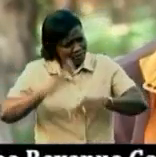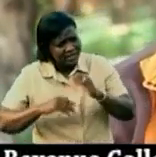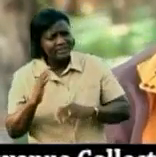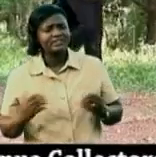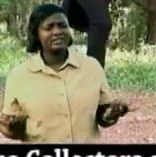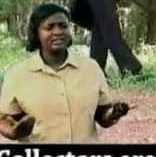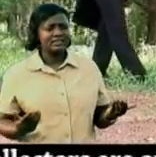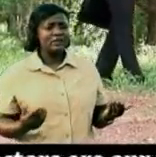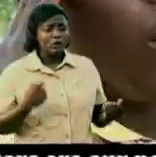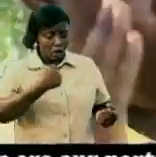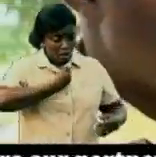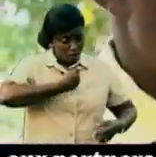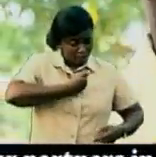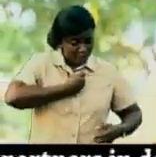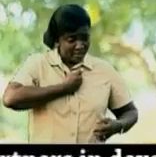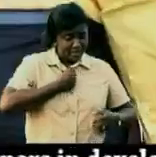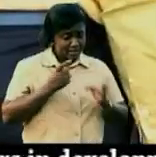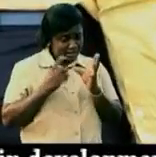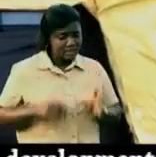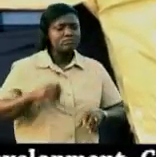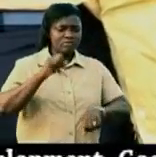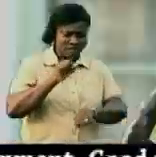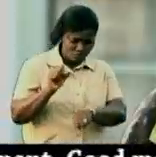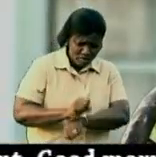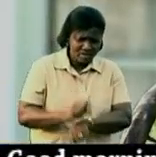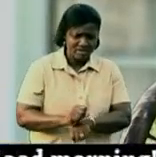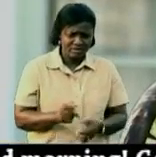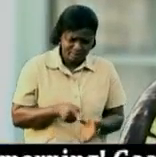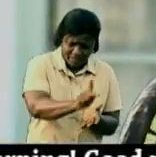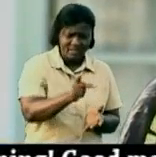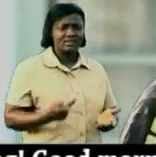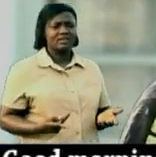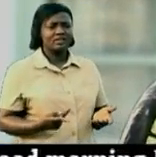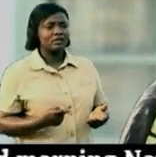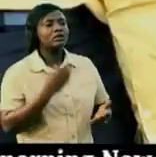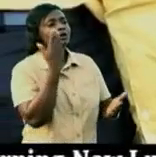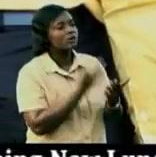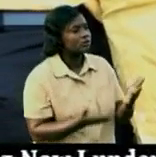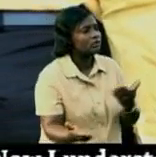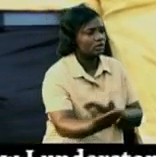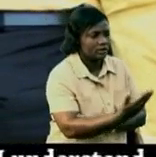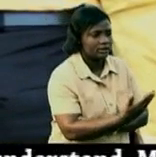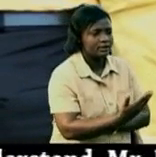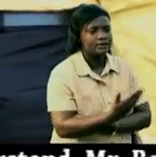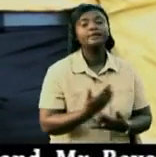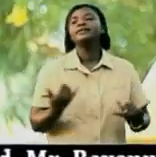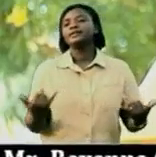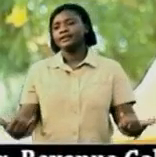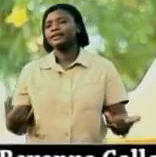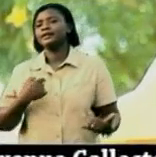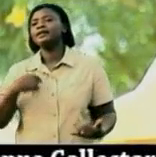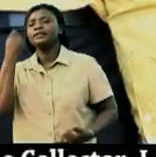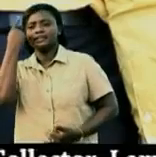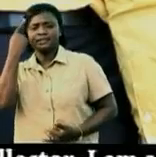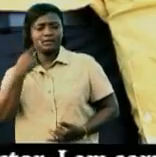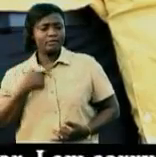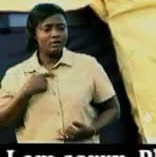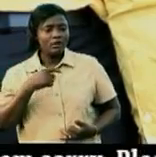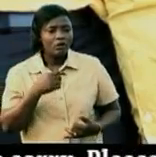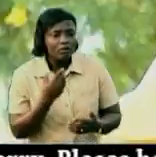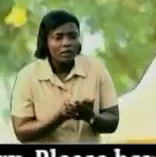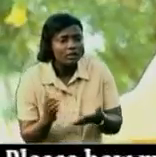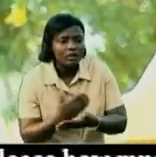in development. Good morning. Good morning. Now I understand. Mr. Revenue Collector, I'm sorry. Please, how